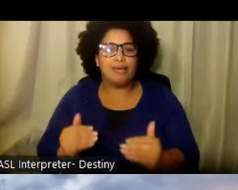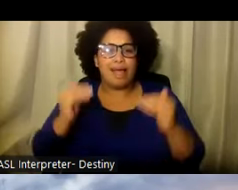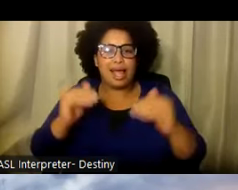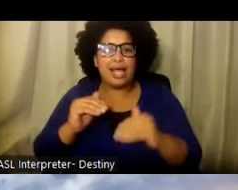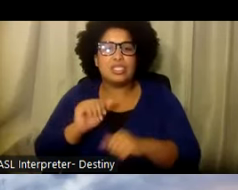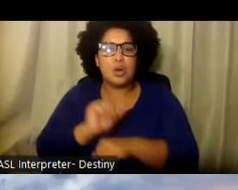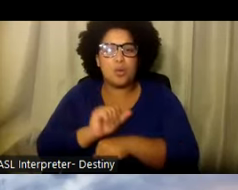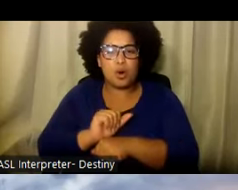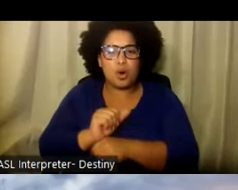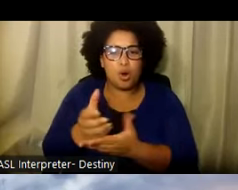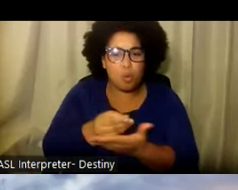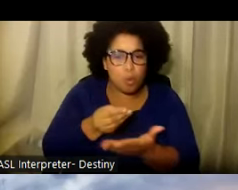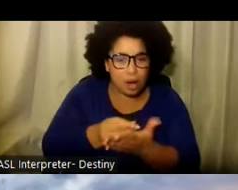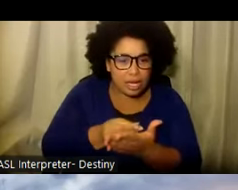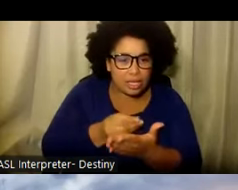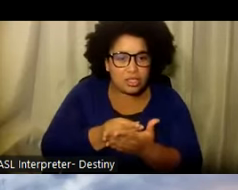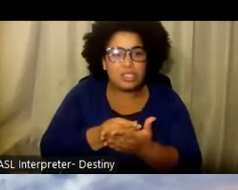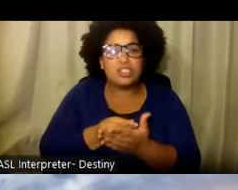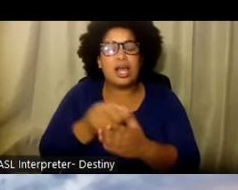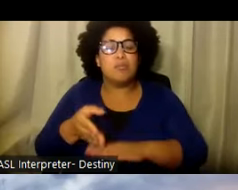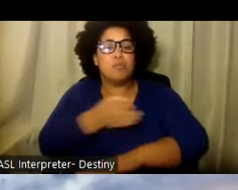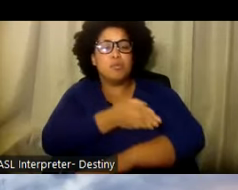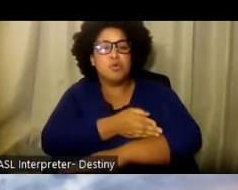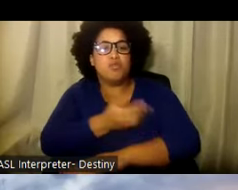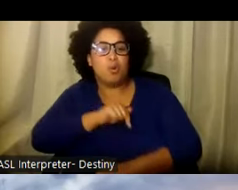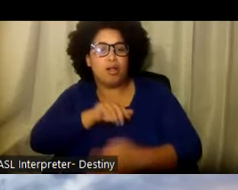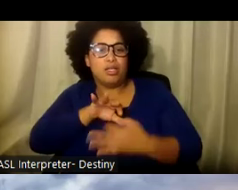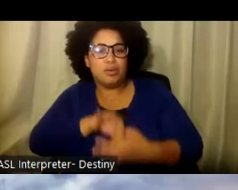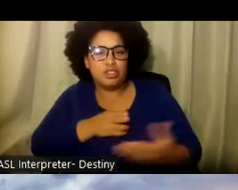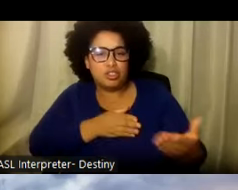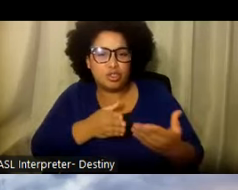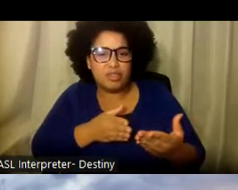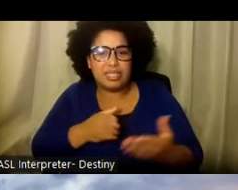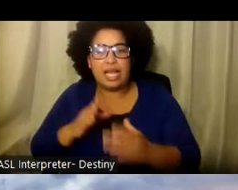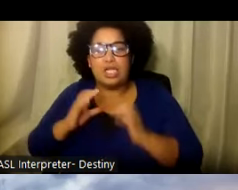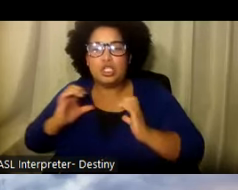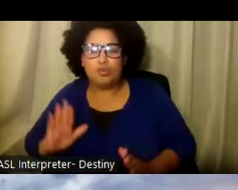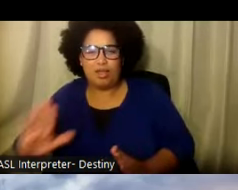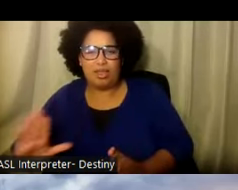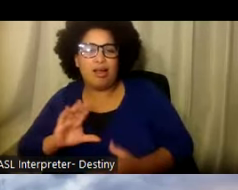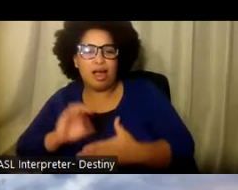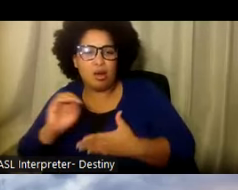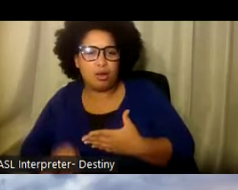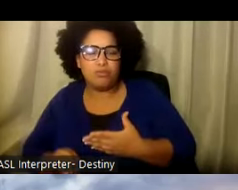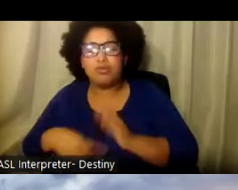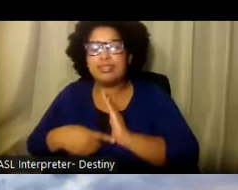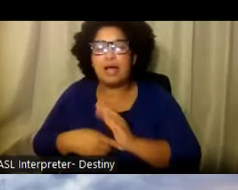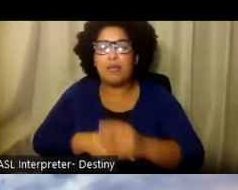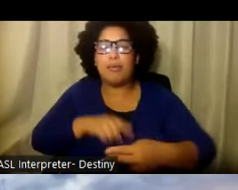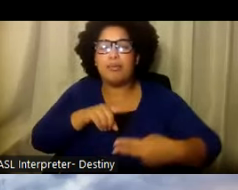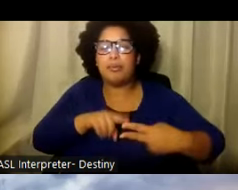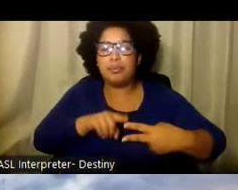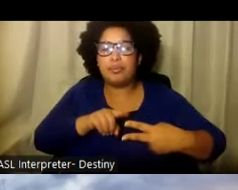improve the quality of services provided and consumer outcomes. These programs include DSP workforce training